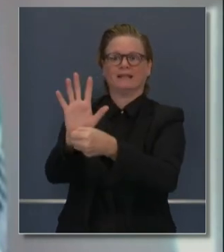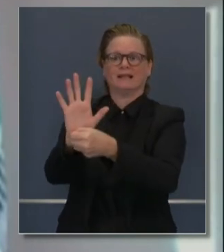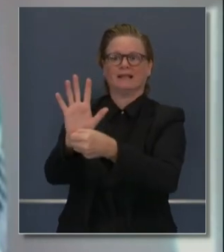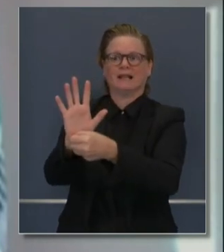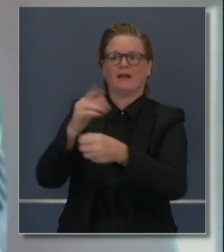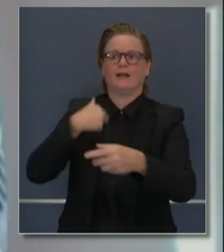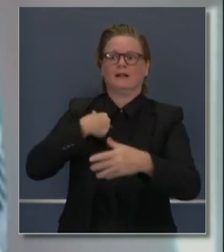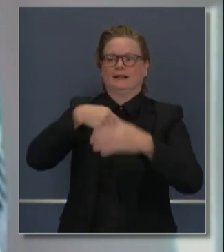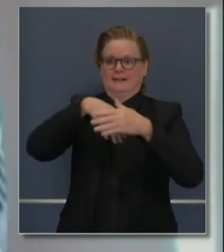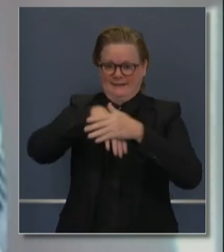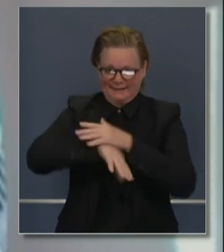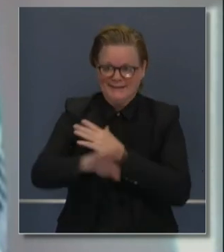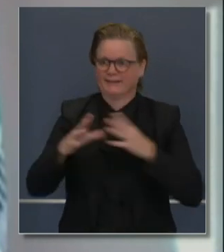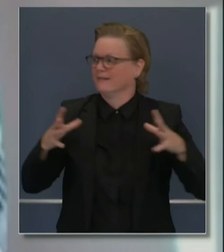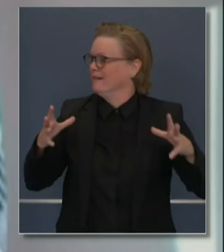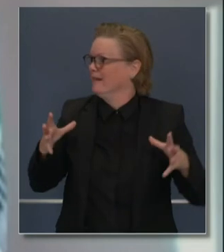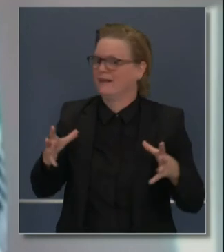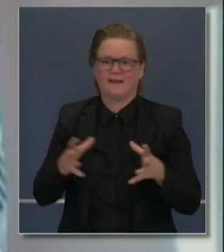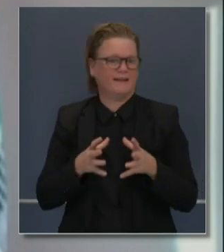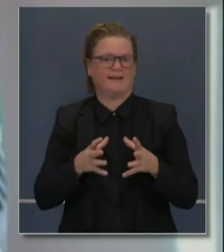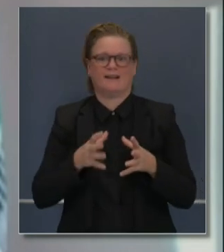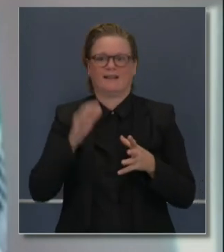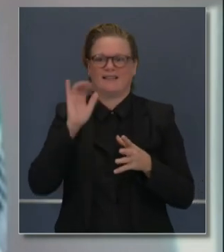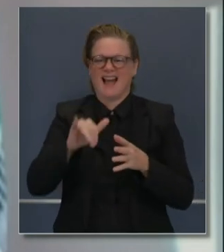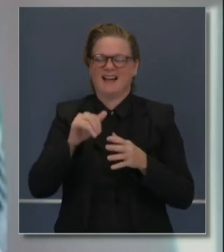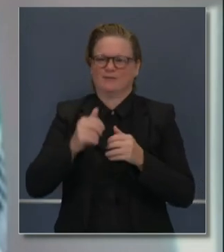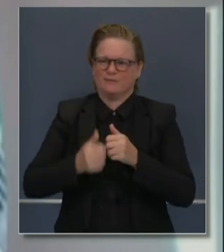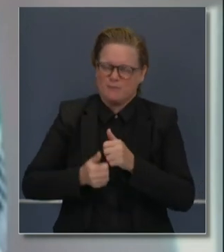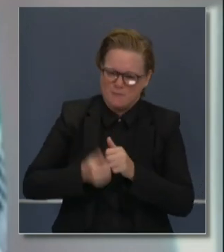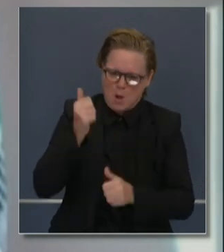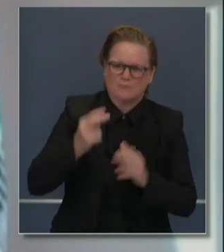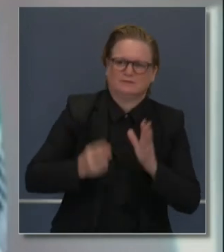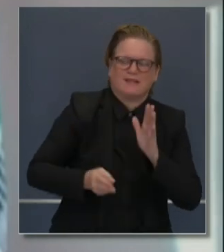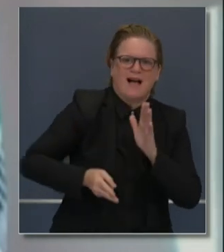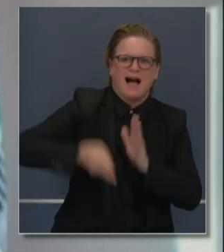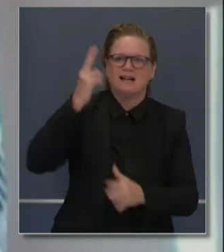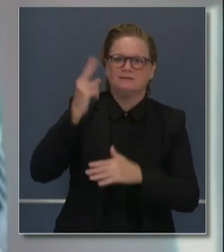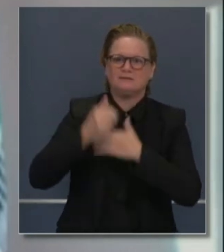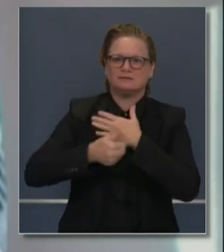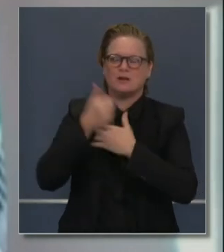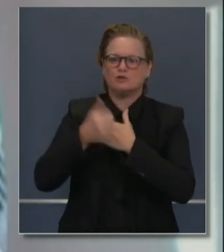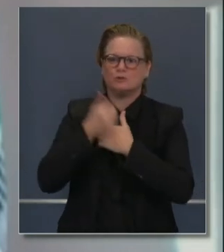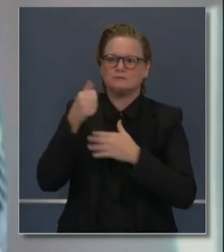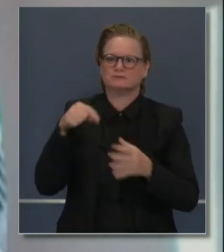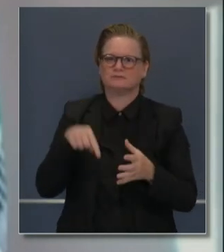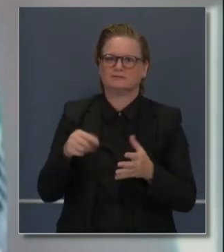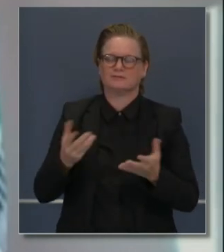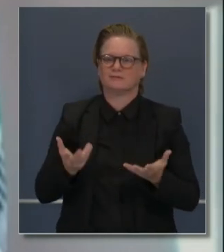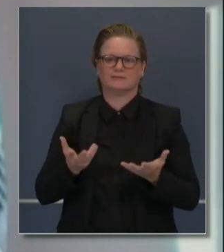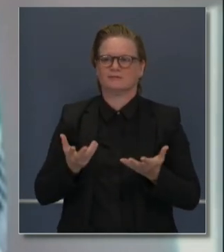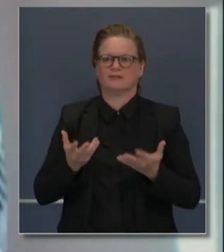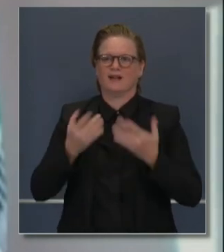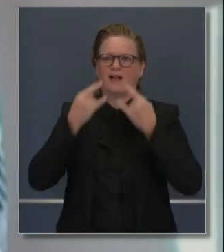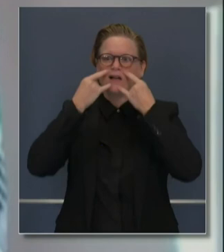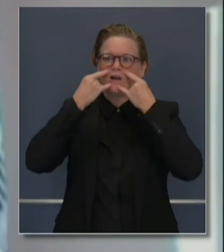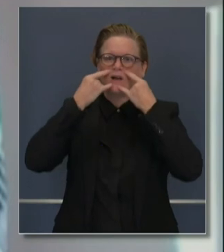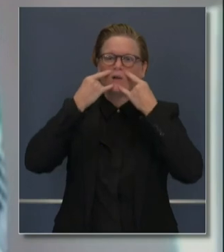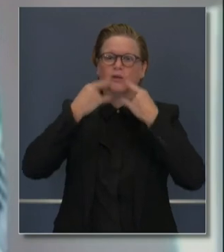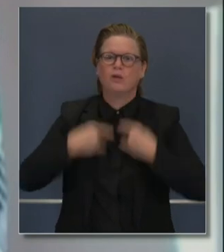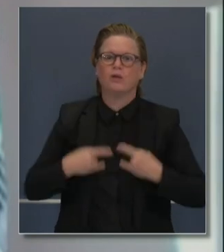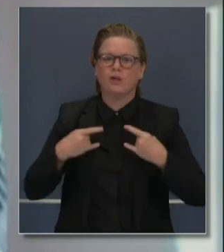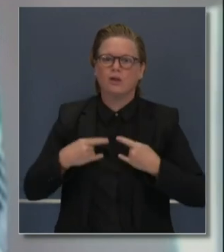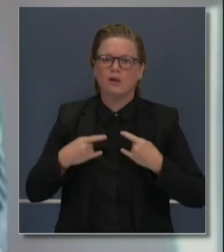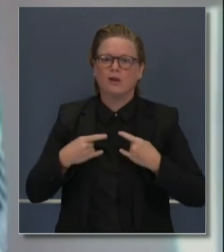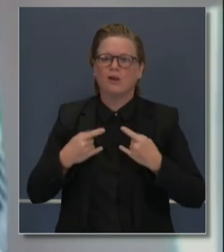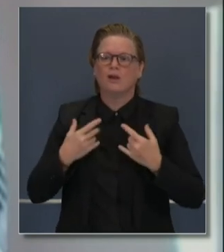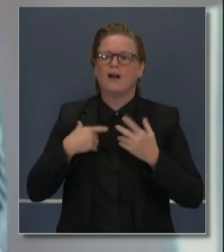of scenario where COVID does transmit, and pretty easily. When you take down your mask, when you close that distance between